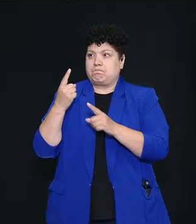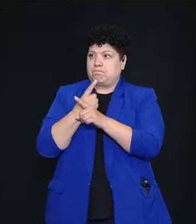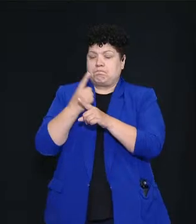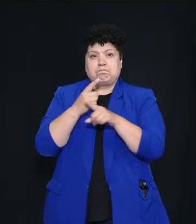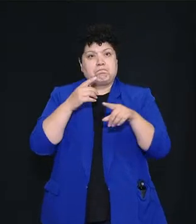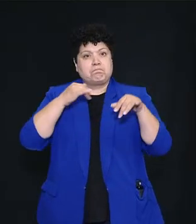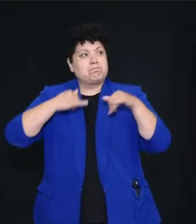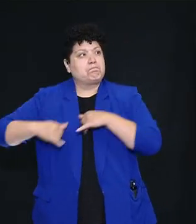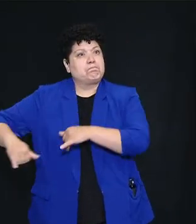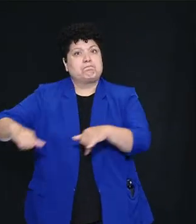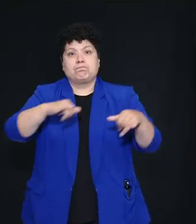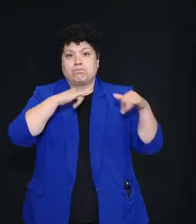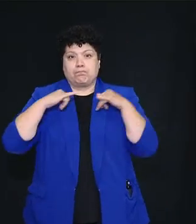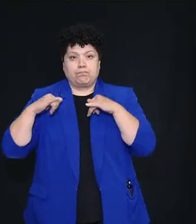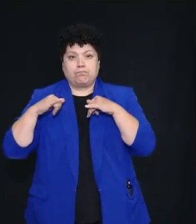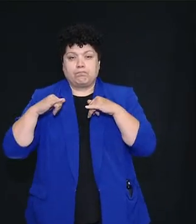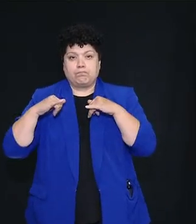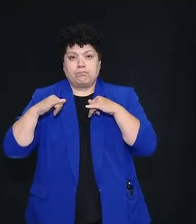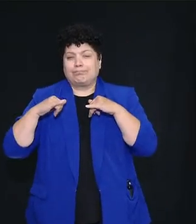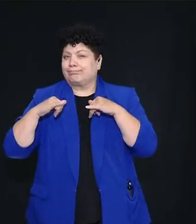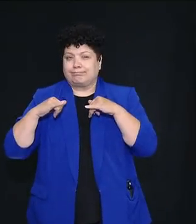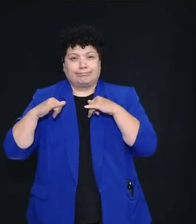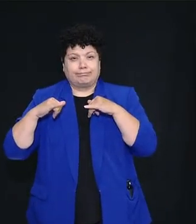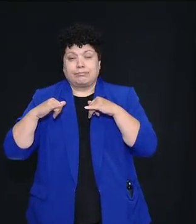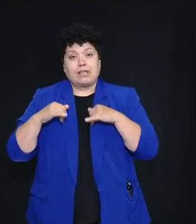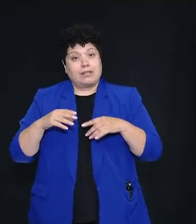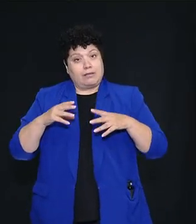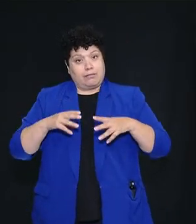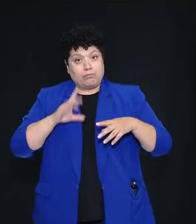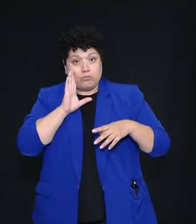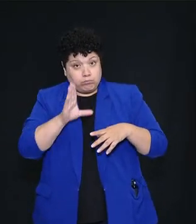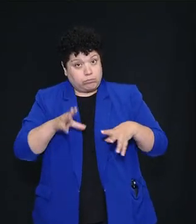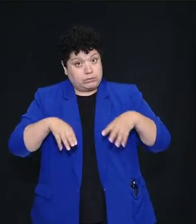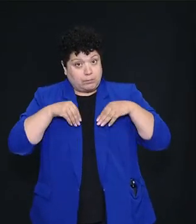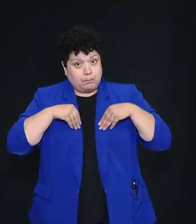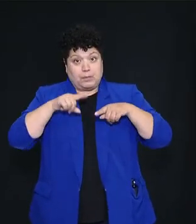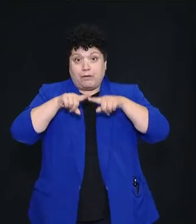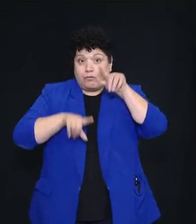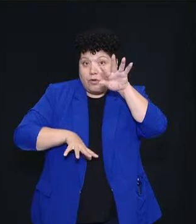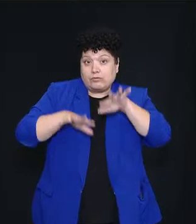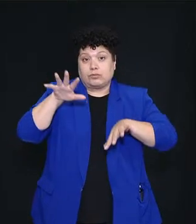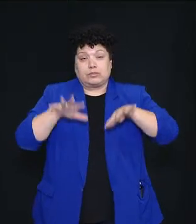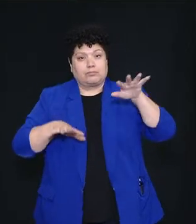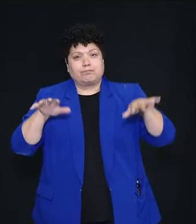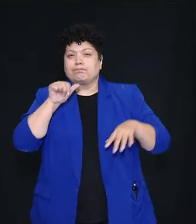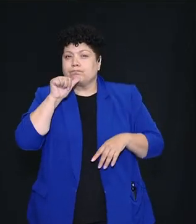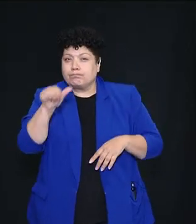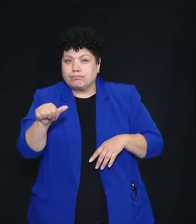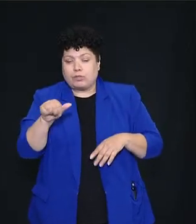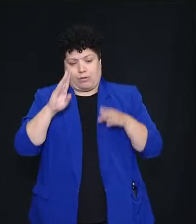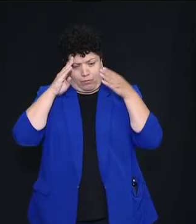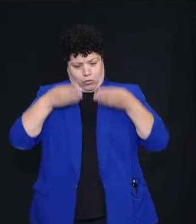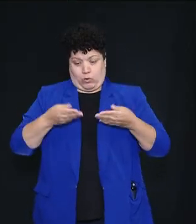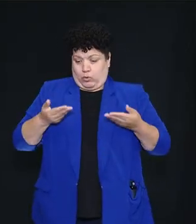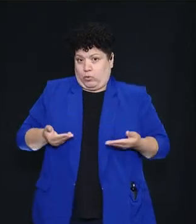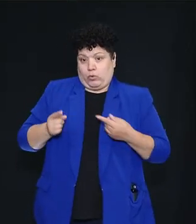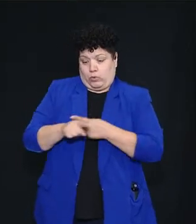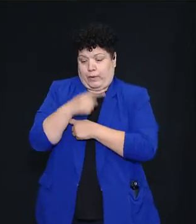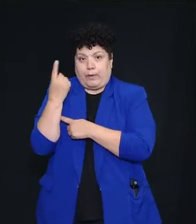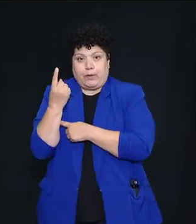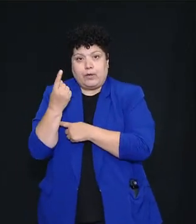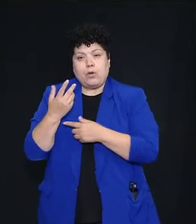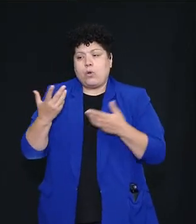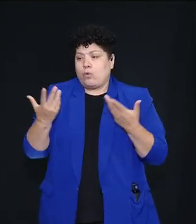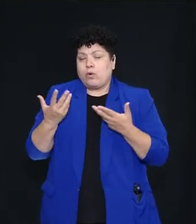makes everything equal, proves intolerant of differences, and concentrates on the present moment, on the needs